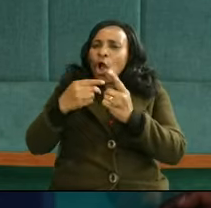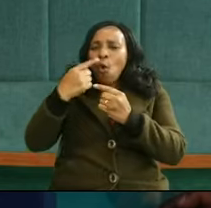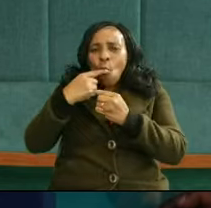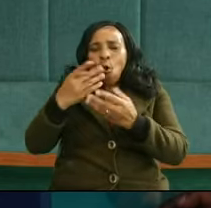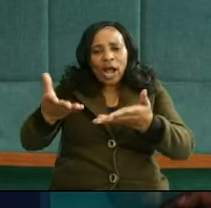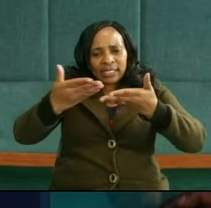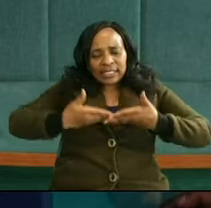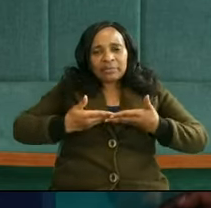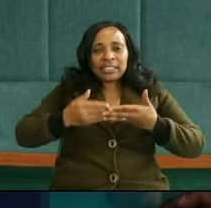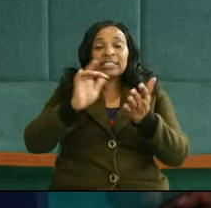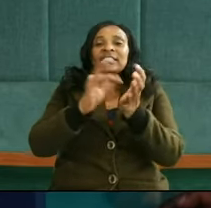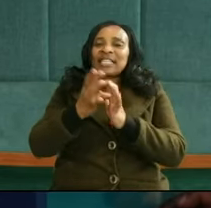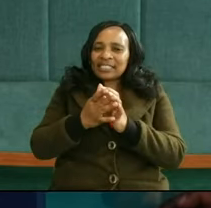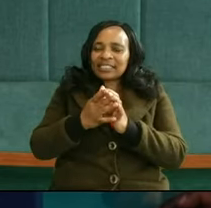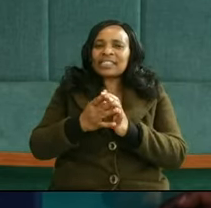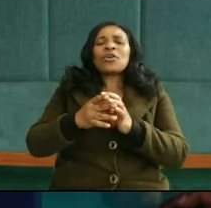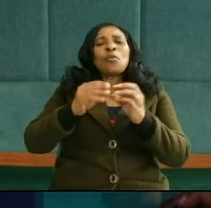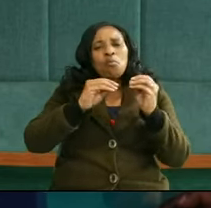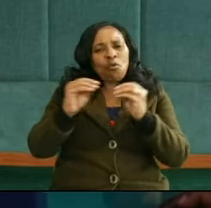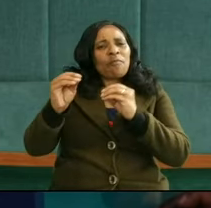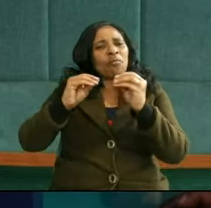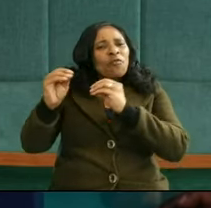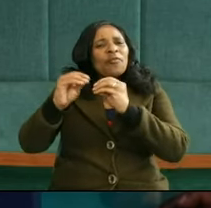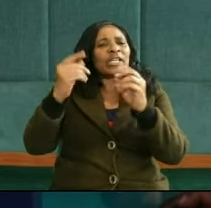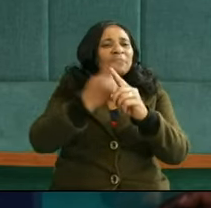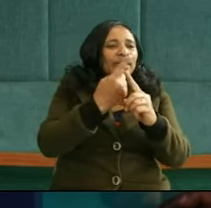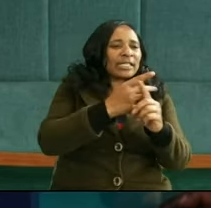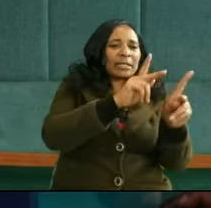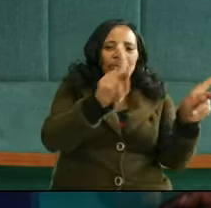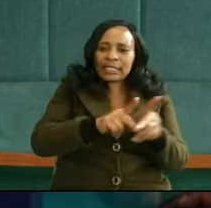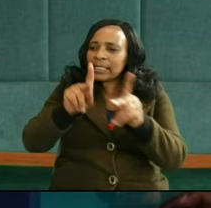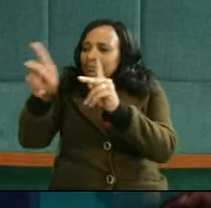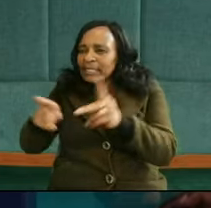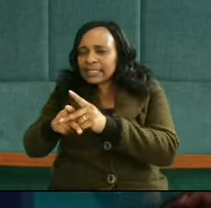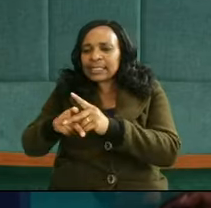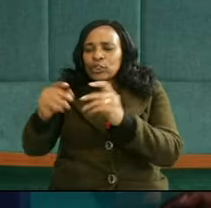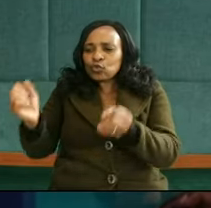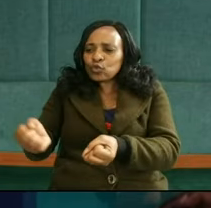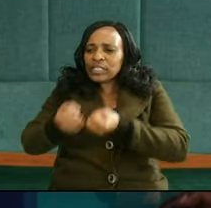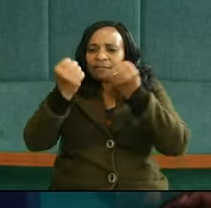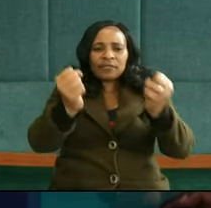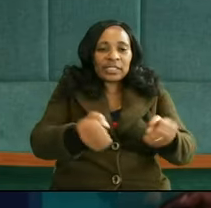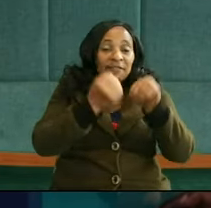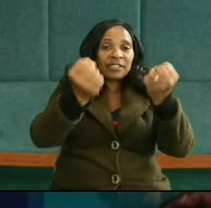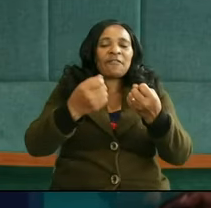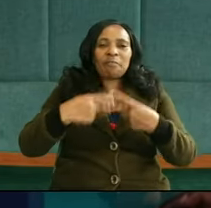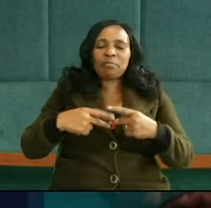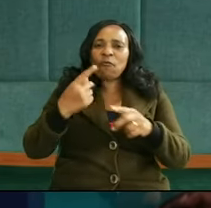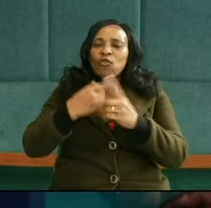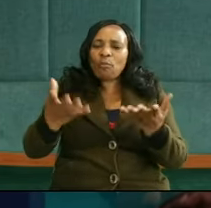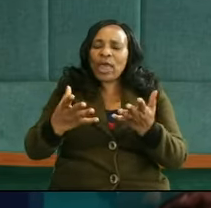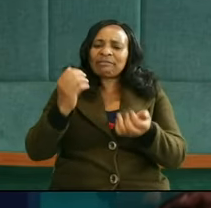been saved yet, we have to keep on moving on mission, going on mission, rescue people from